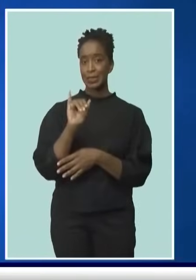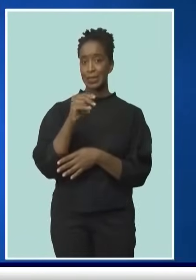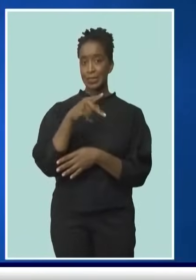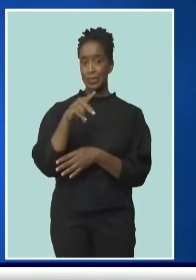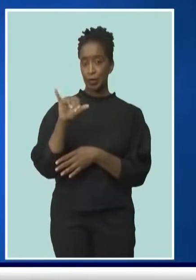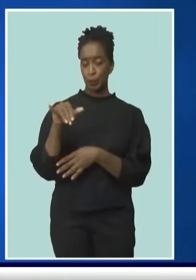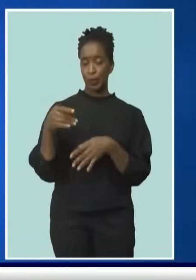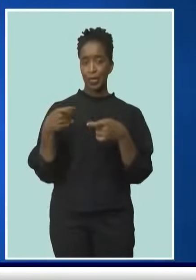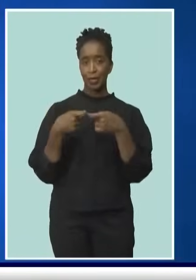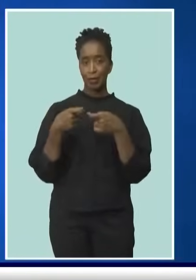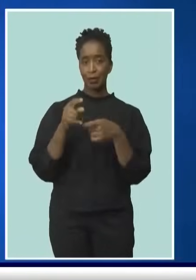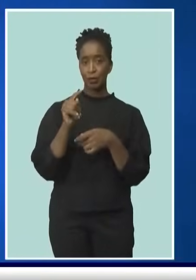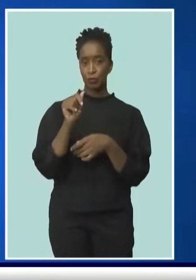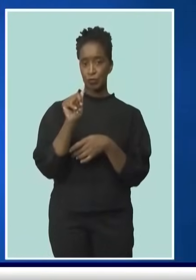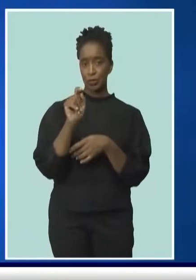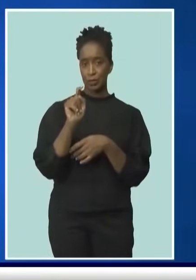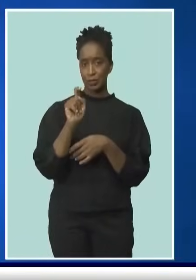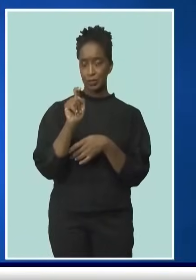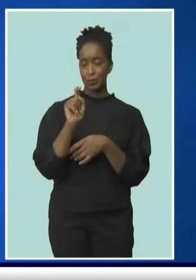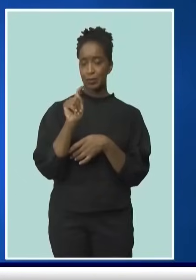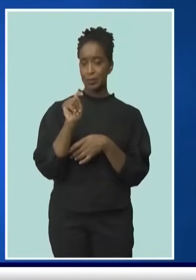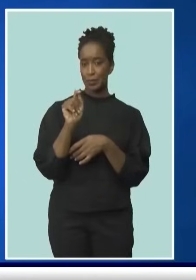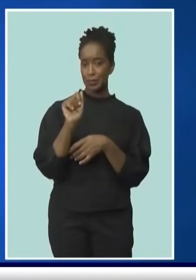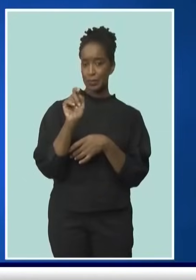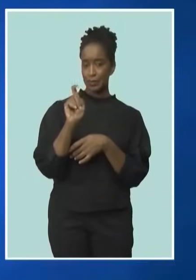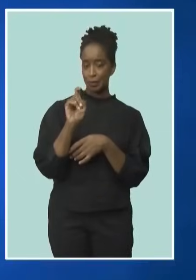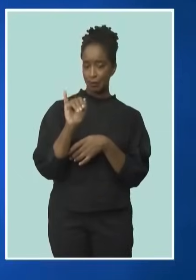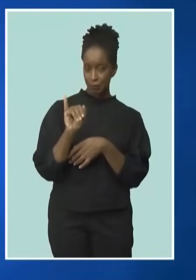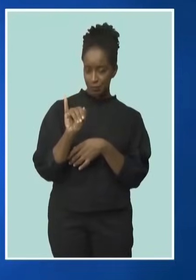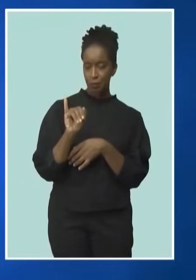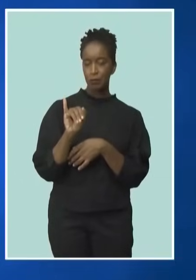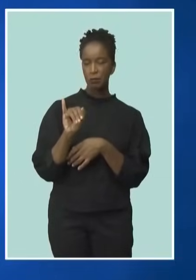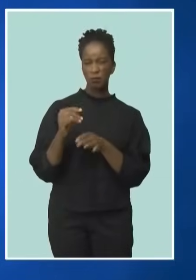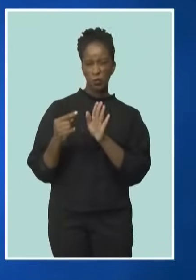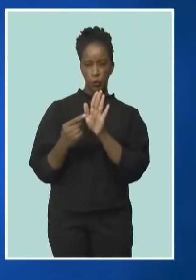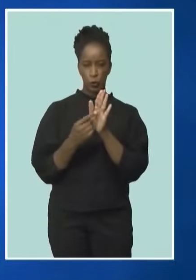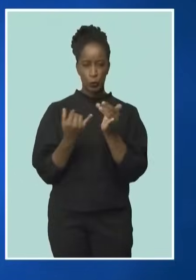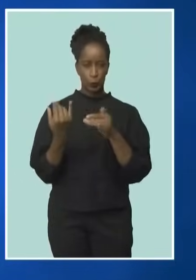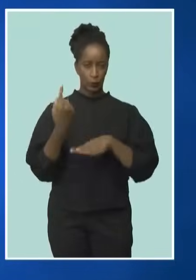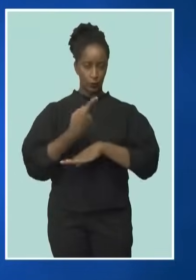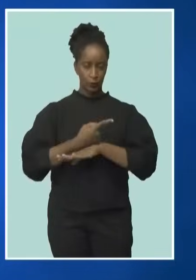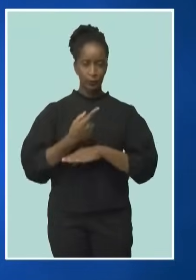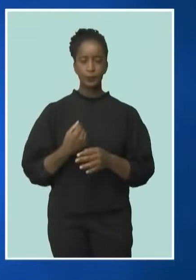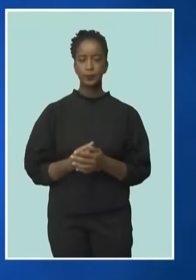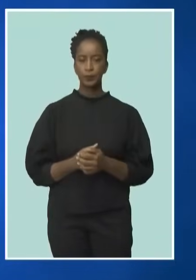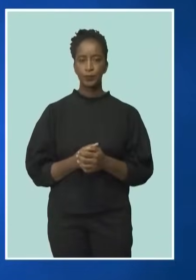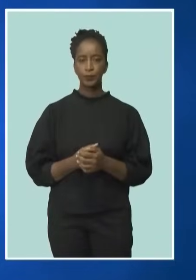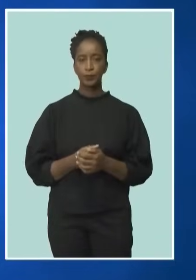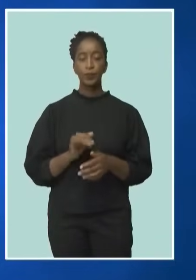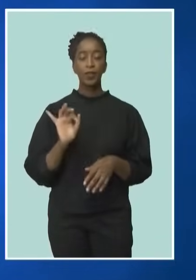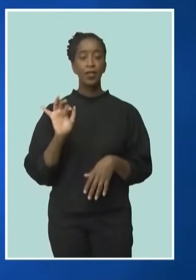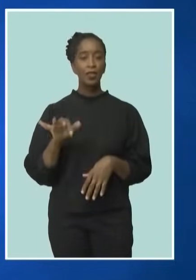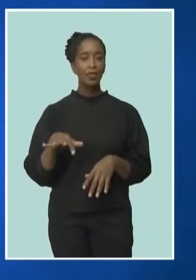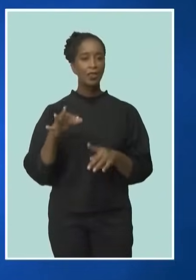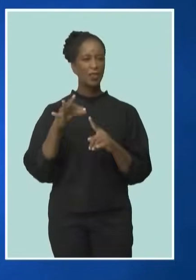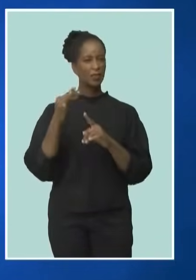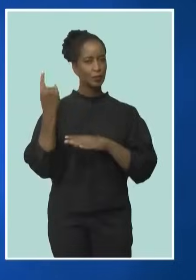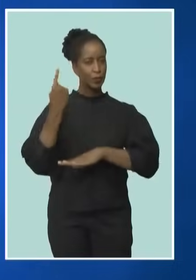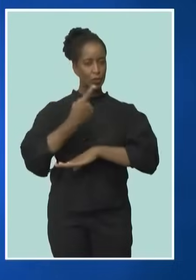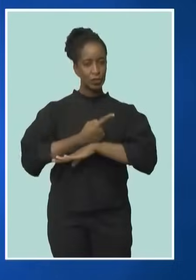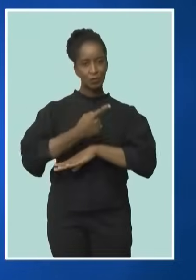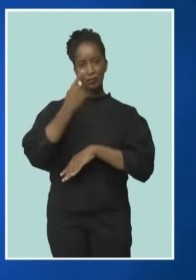Acting Prime Minister Santia Bradshaw in the company of Dr. Rommel Springer calling it a special day for the transportation sector in